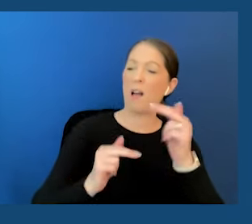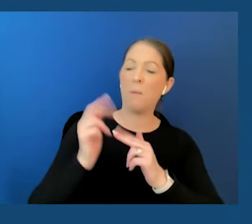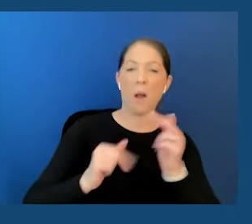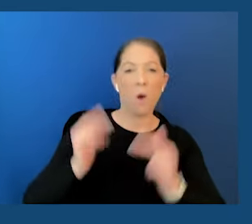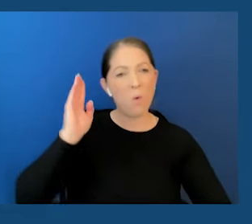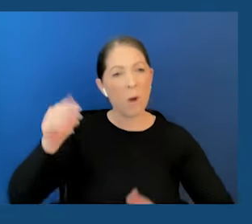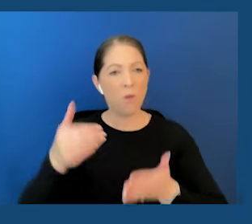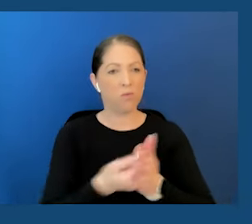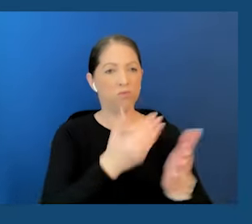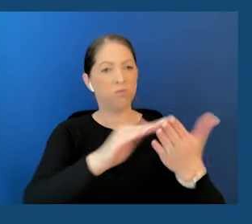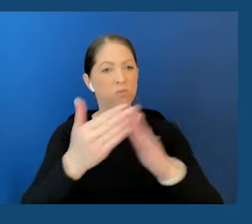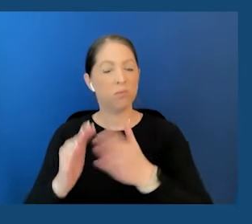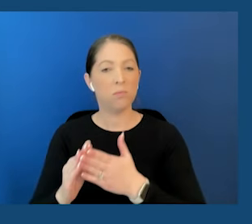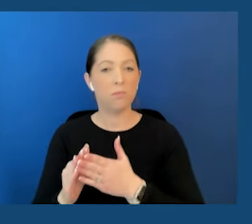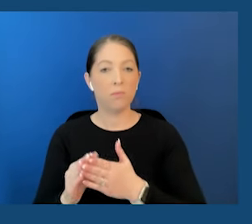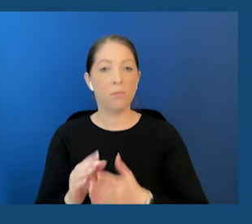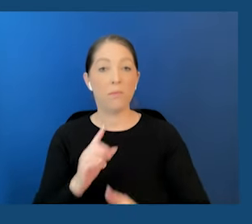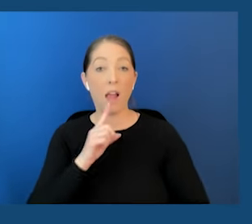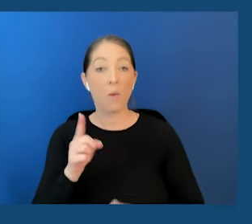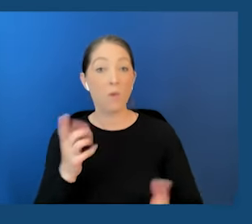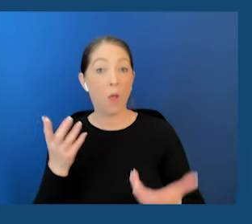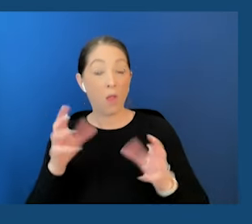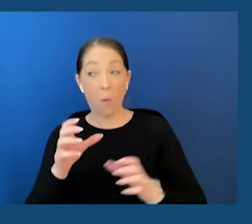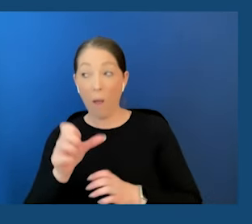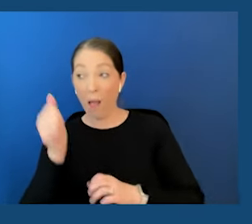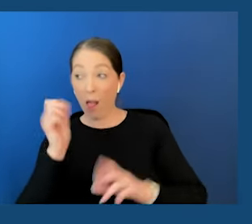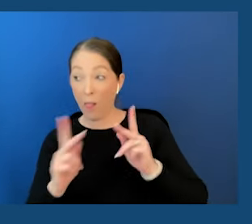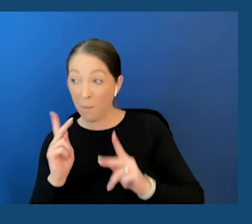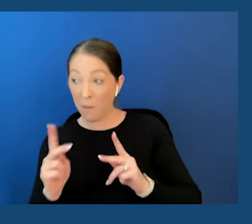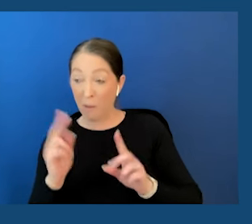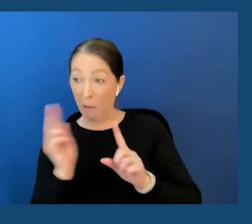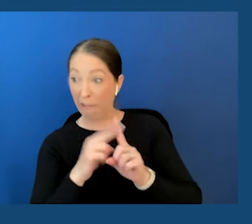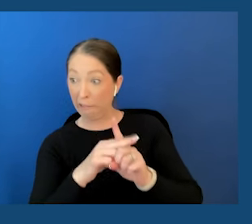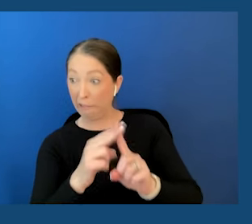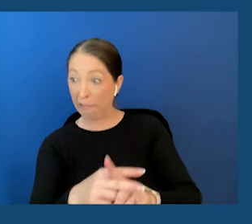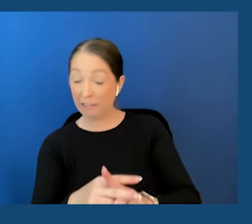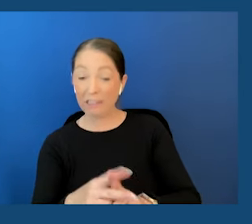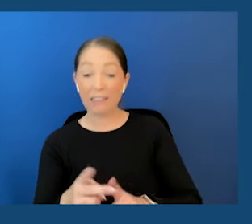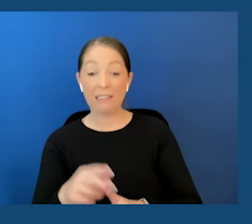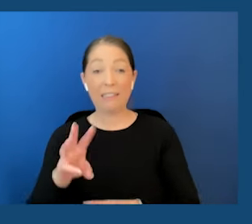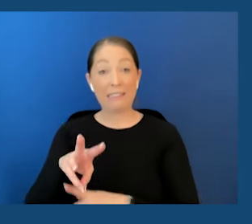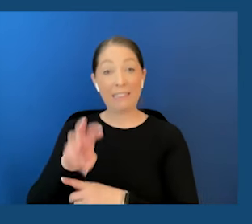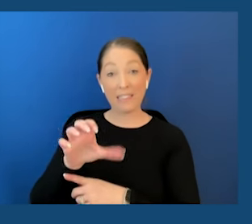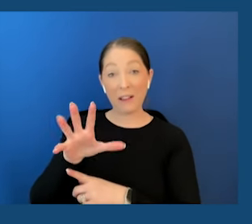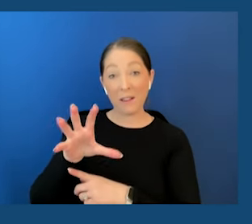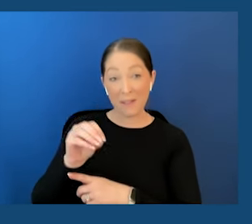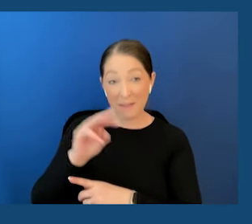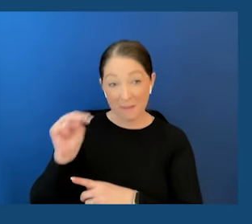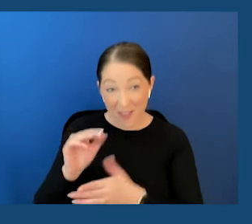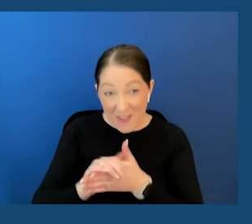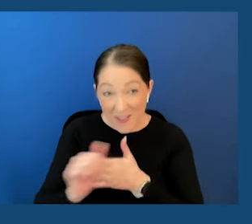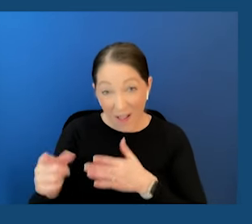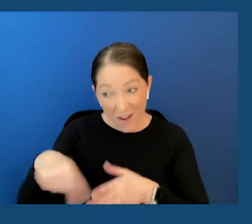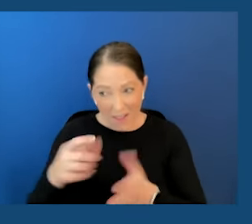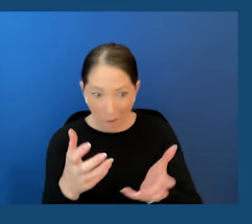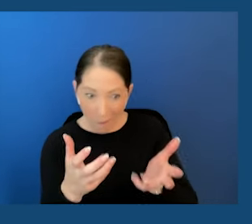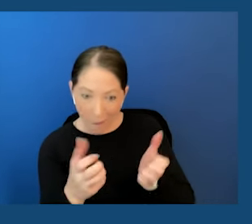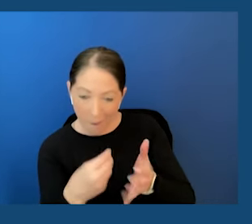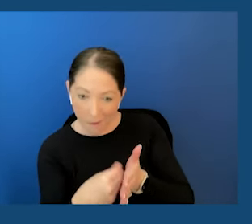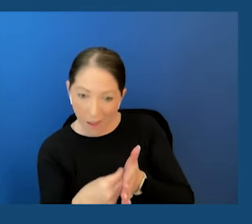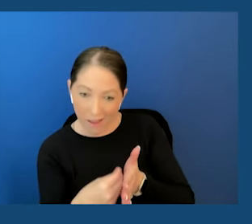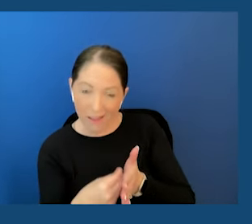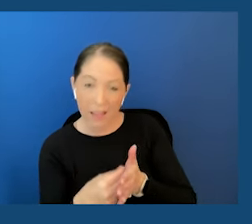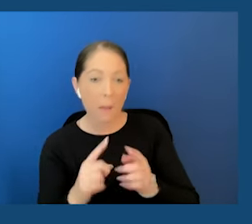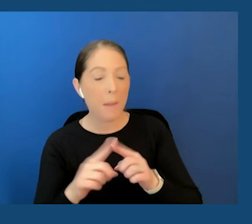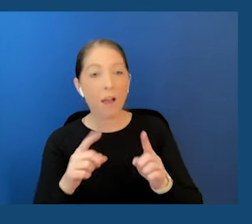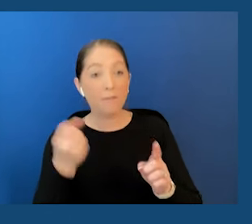sure they don't want anybody else to apply because that's $650 million they got their eyes on, but it is expanding exponentially. Literally,